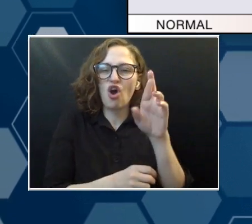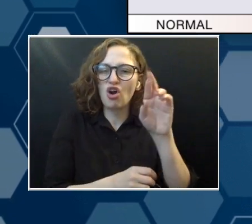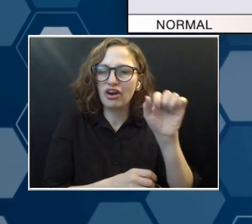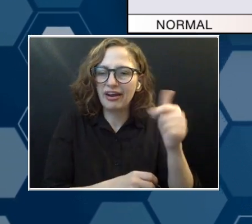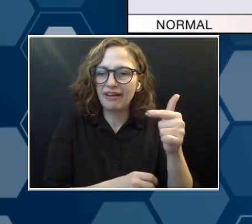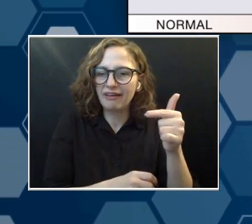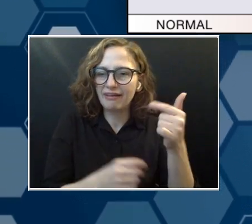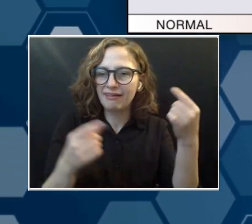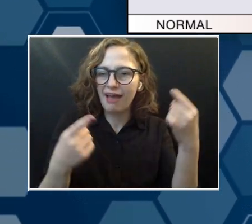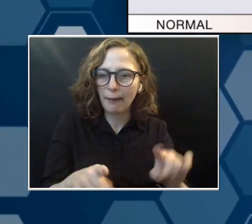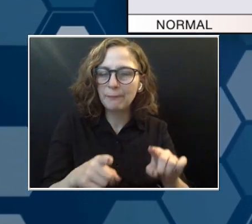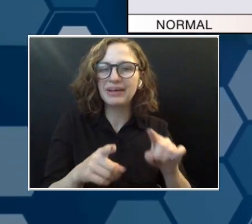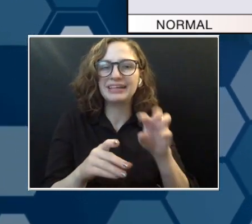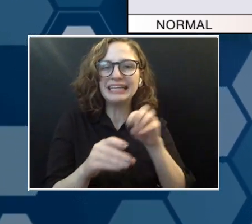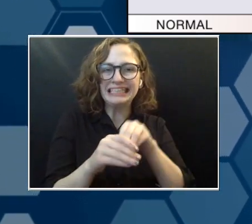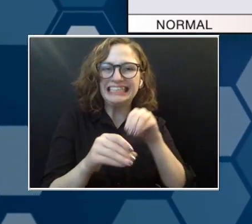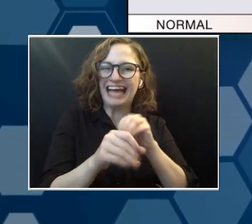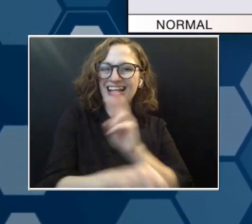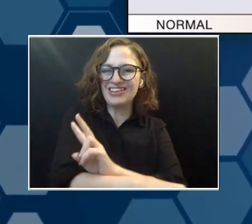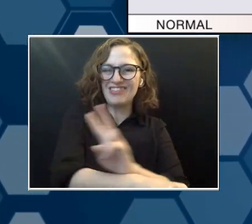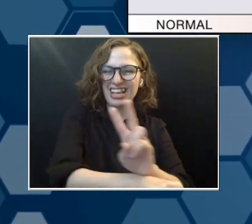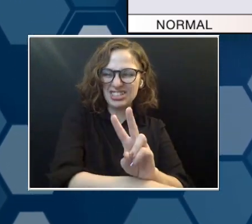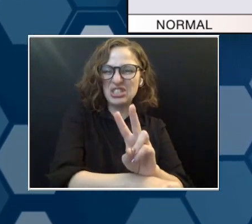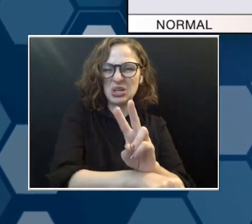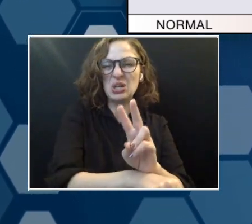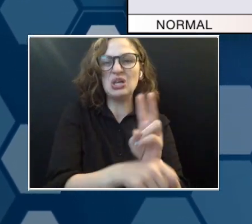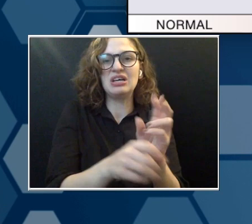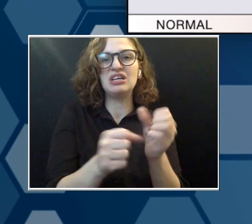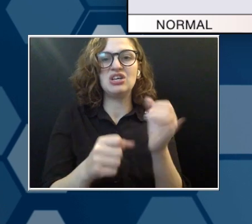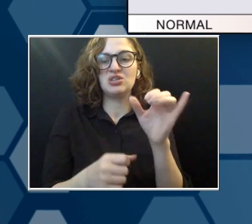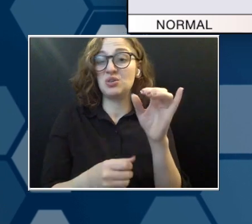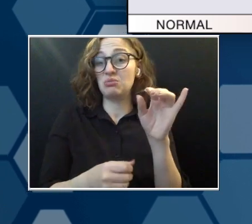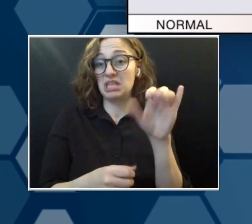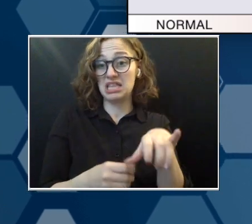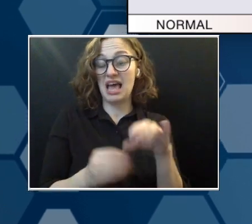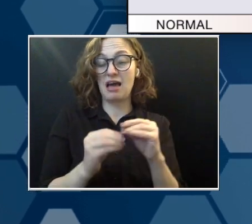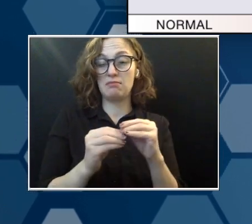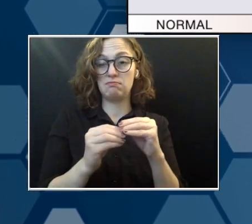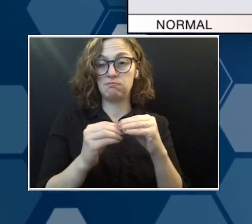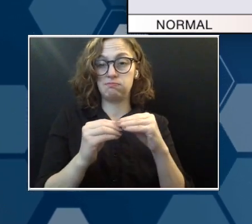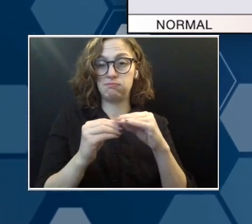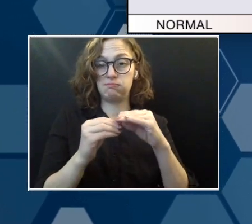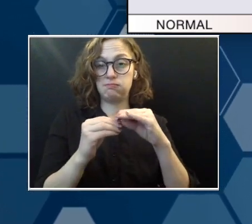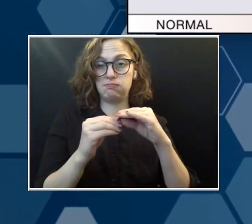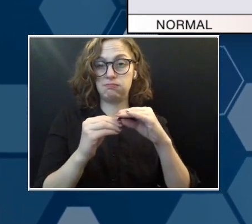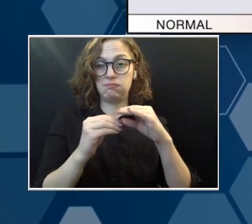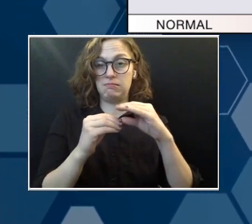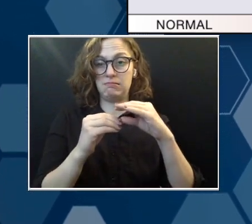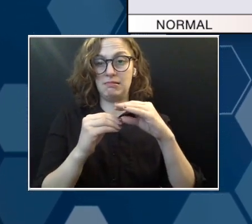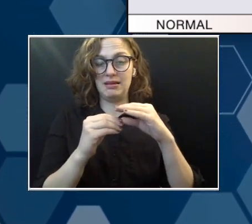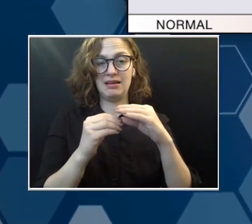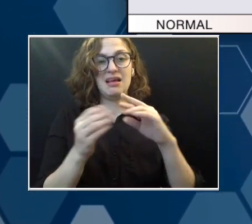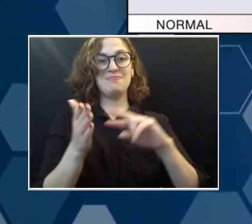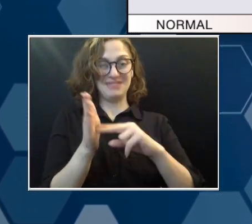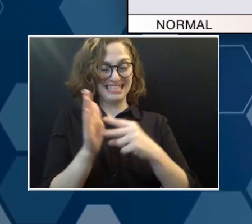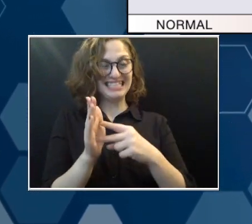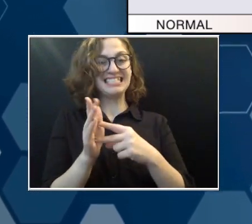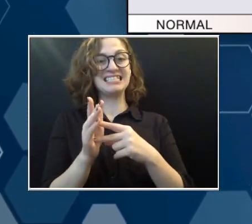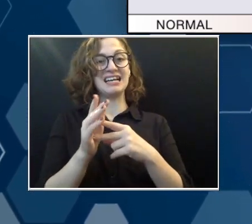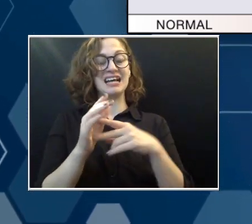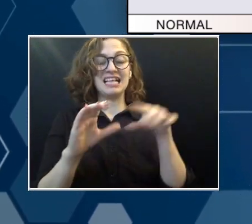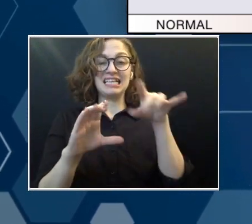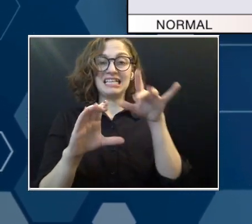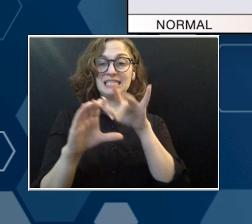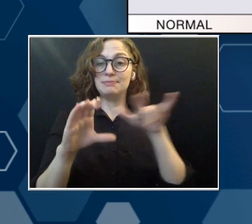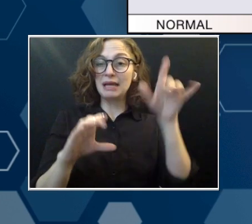to accumulate, it's really like blocking the plumbing. The pressure then starts getting higher. And of the two pumps,